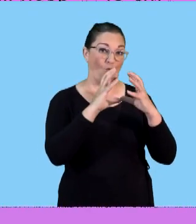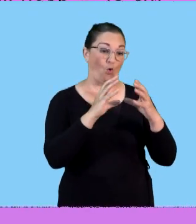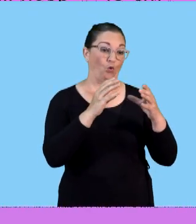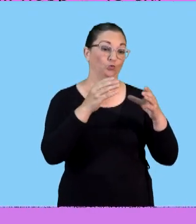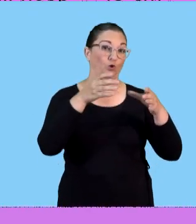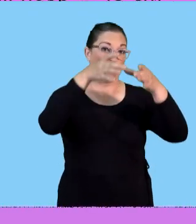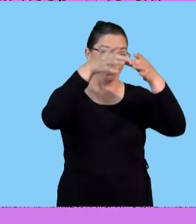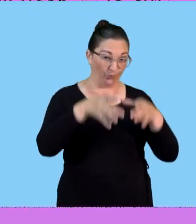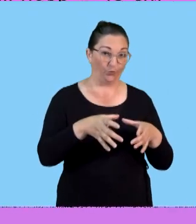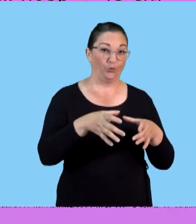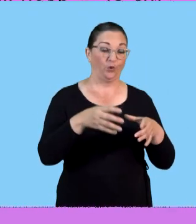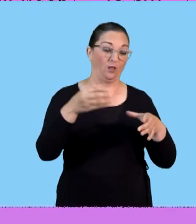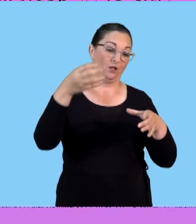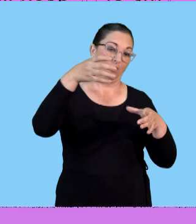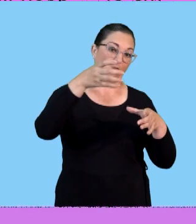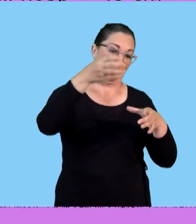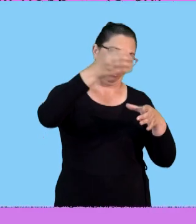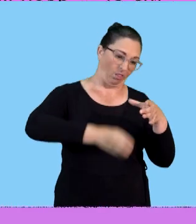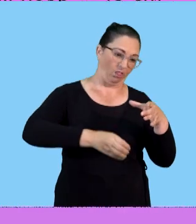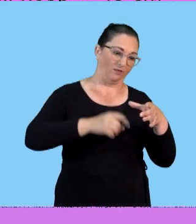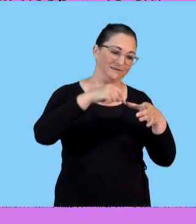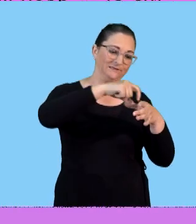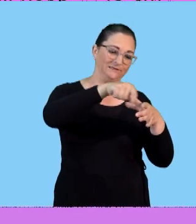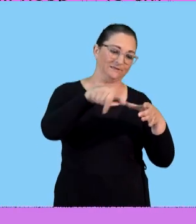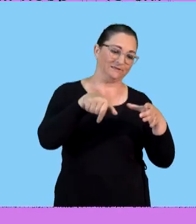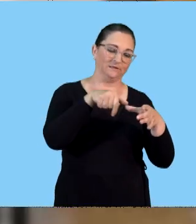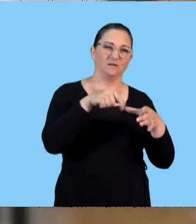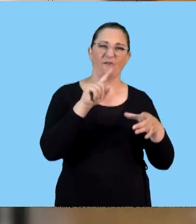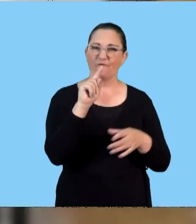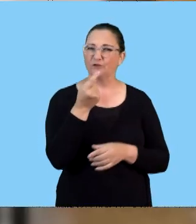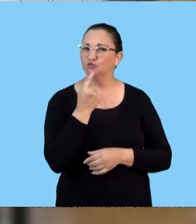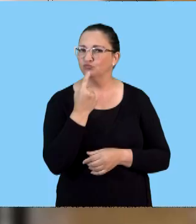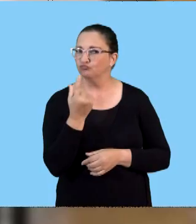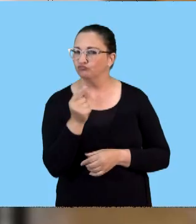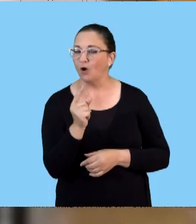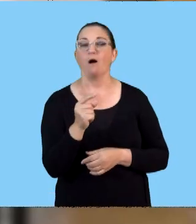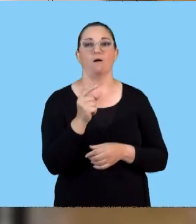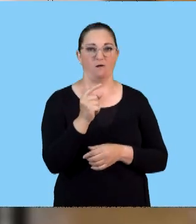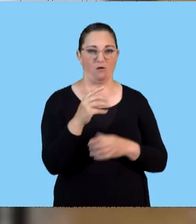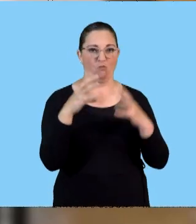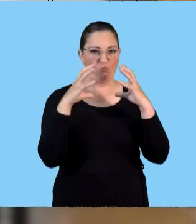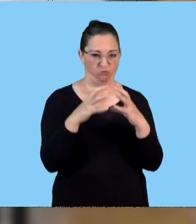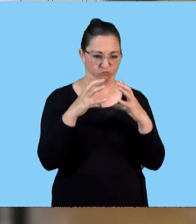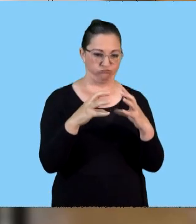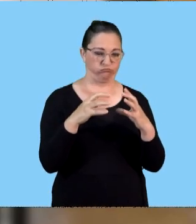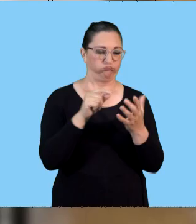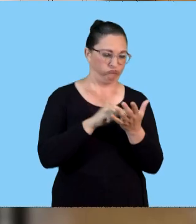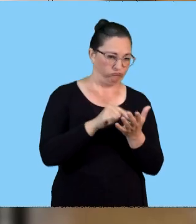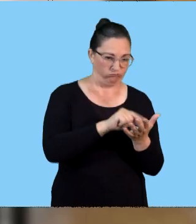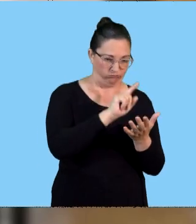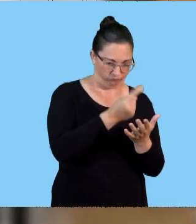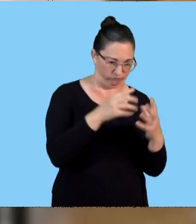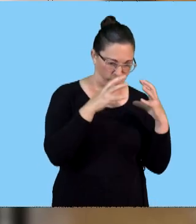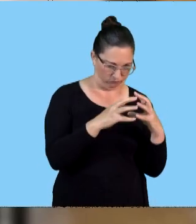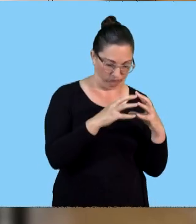goes through that hoop, right? So I'll start by, first of all, calculating the area of the ball. Are we clear? Thereafter,